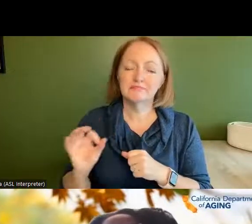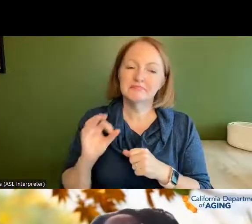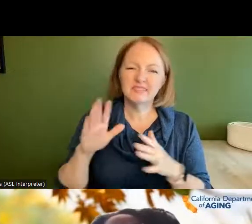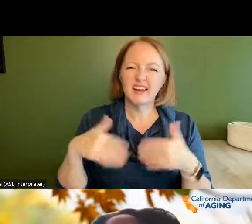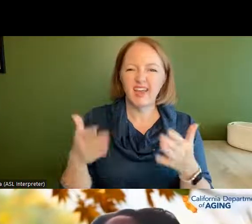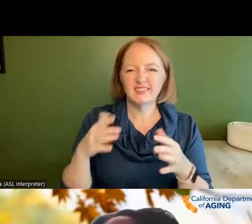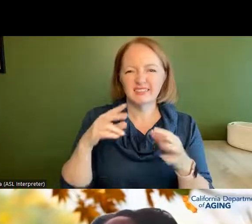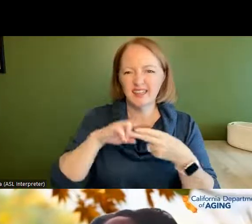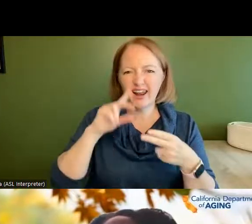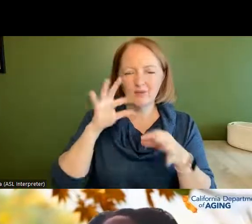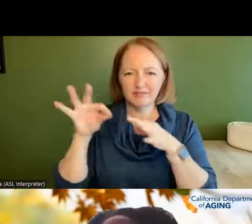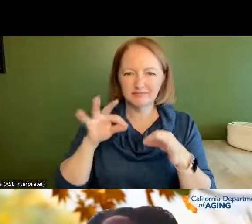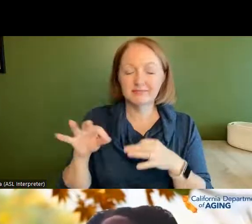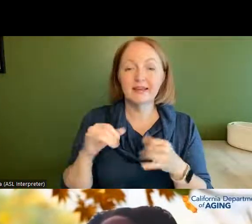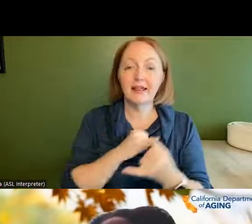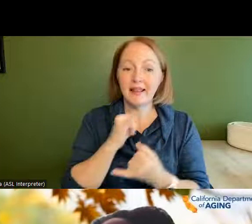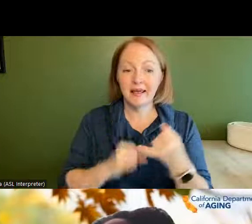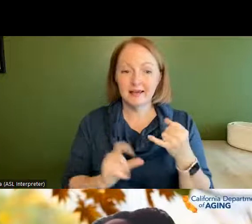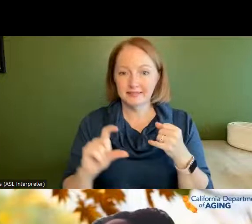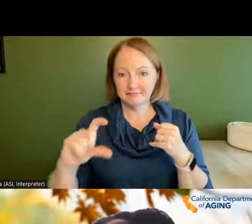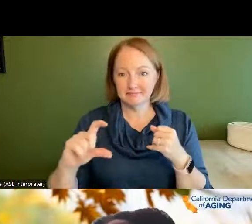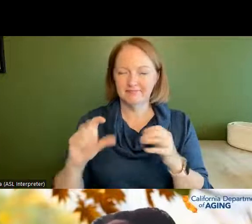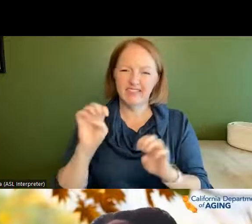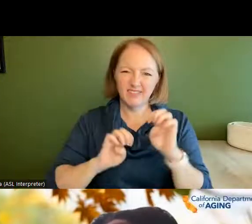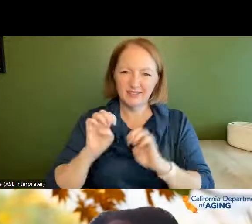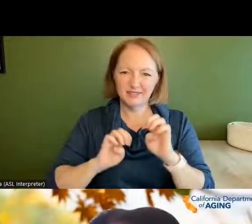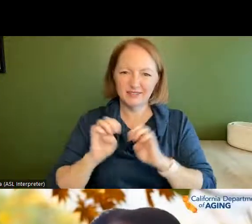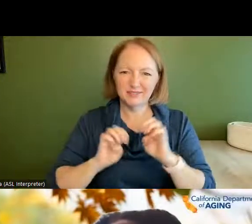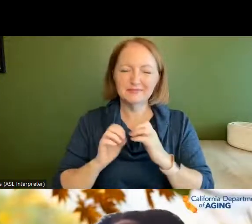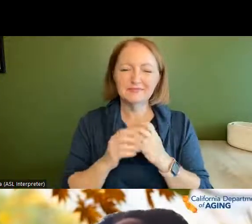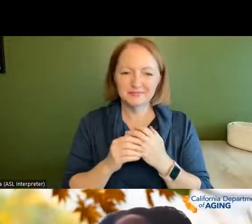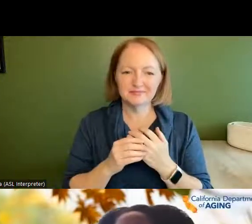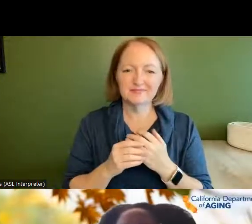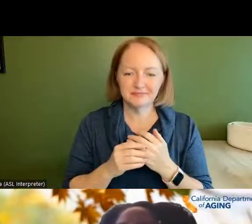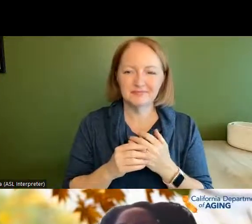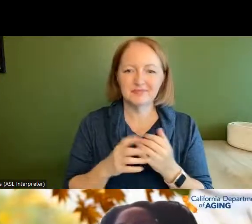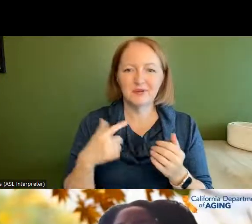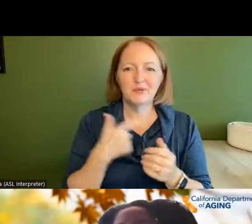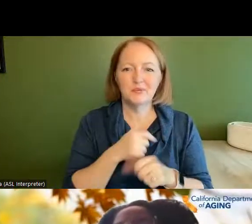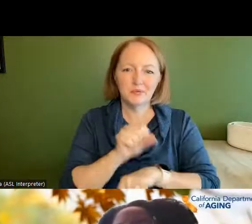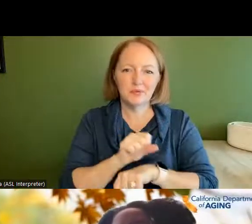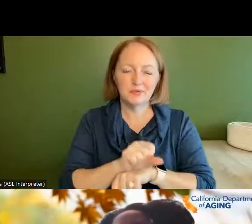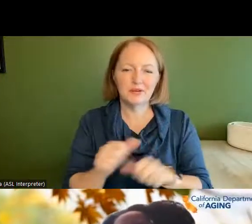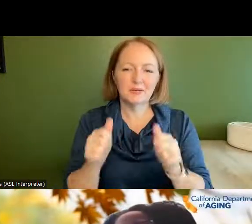slide. But the last piece is an evaluation. So we are working with